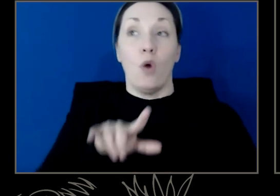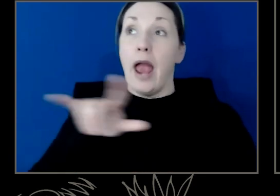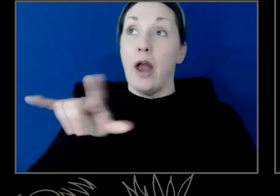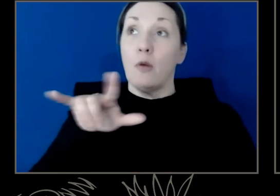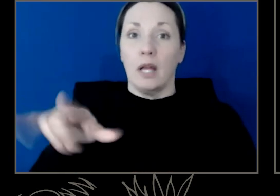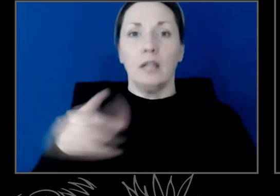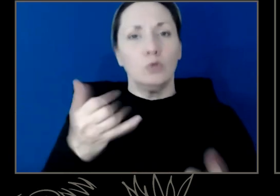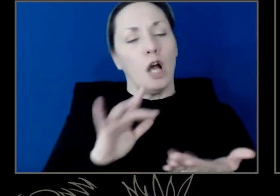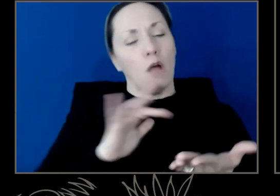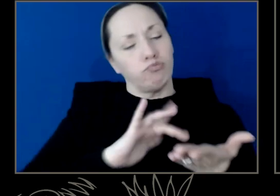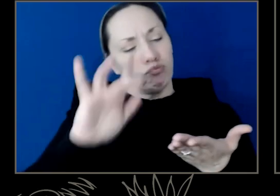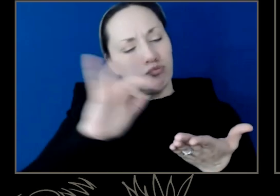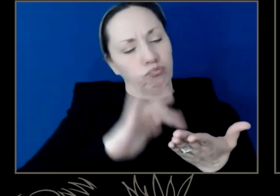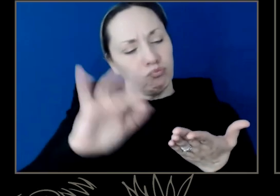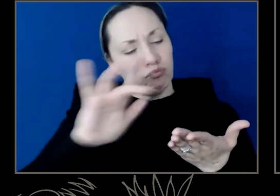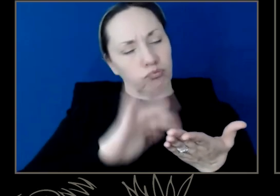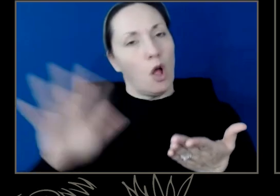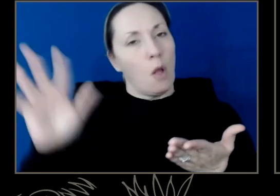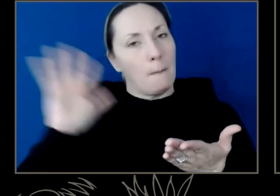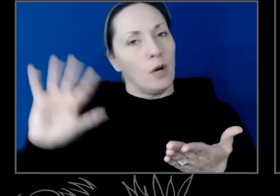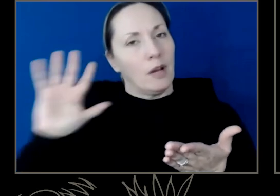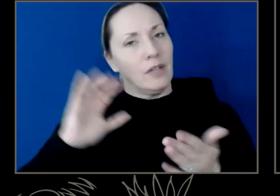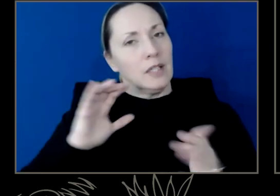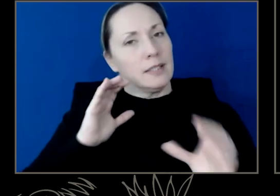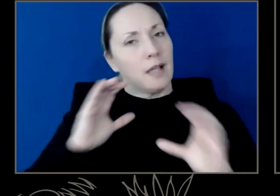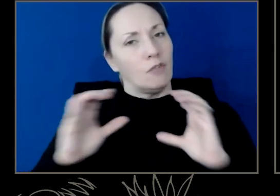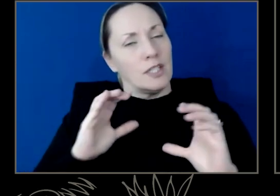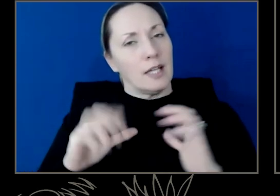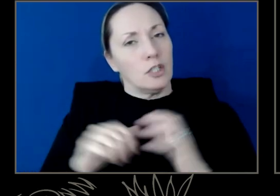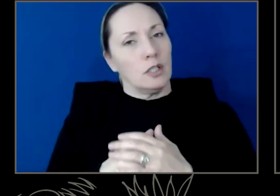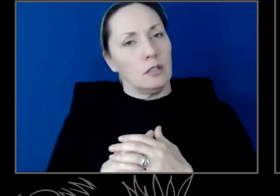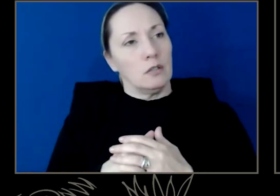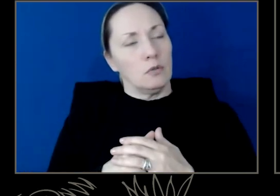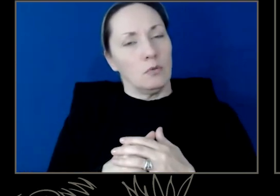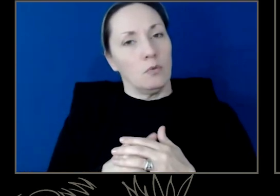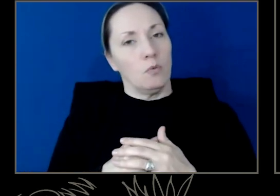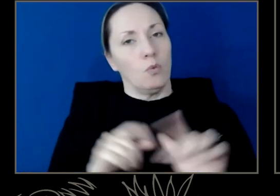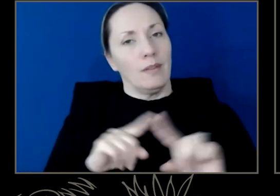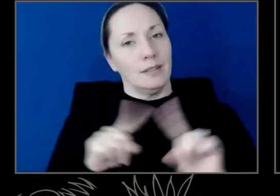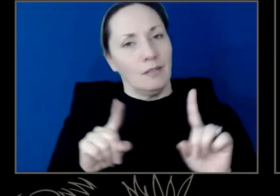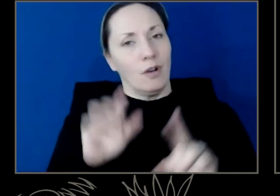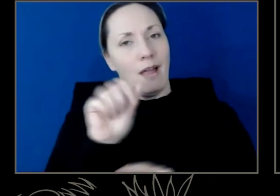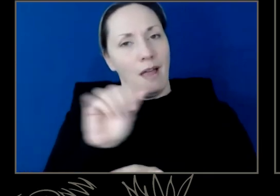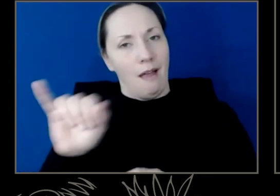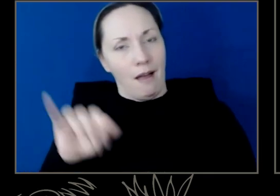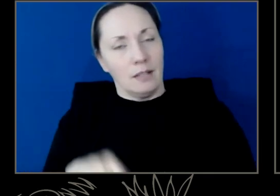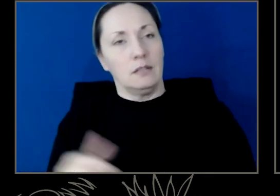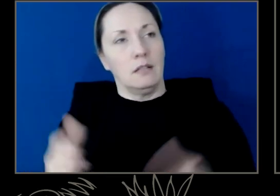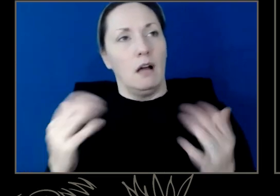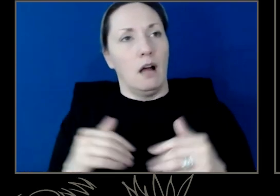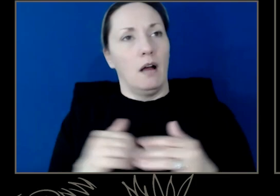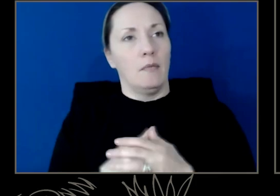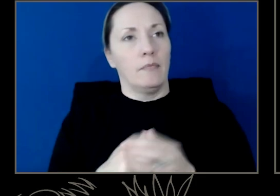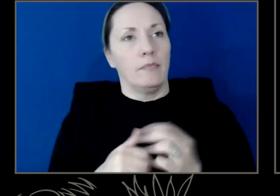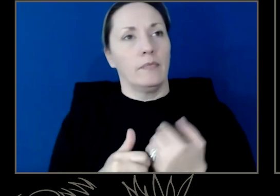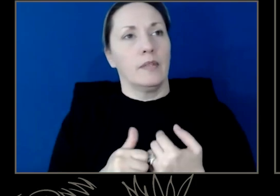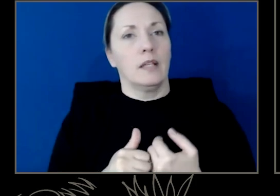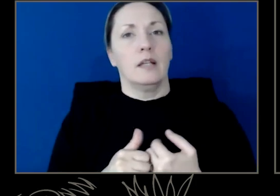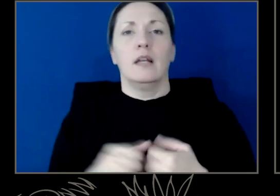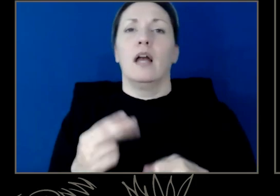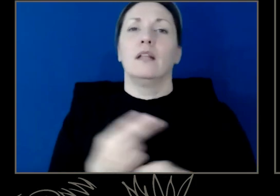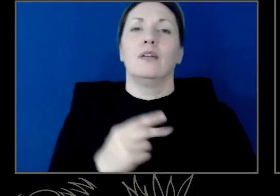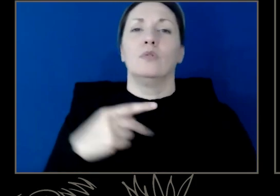through your previous conversations with the different AIs. And they're using